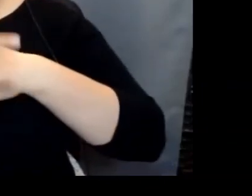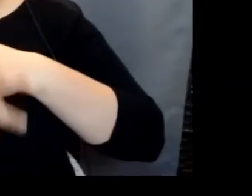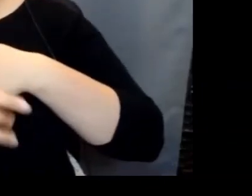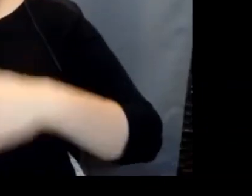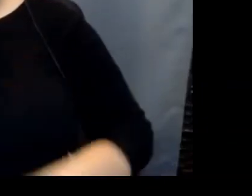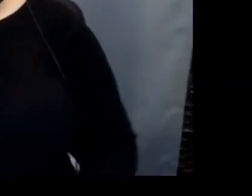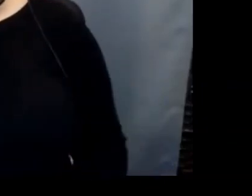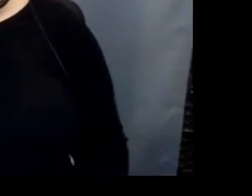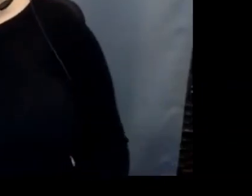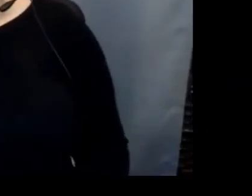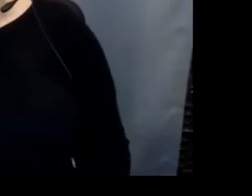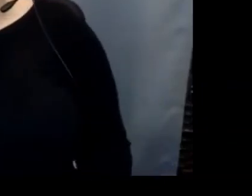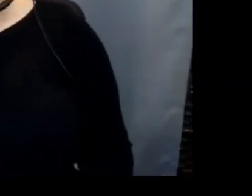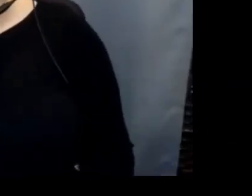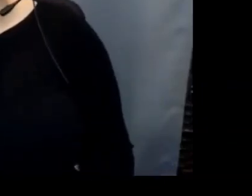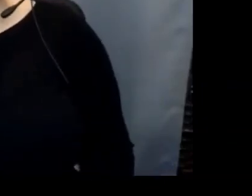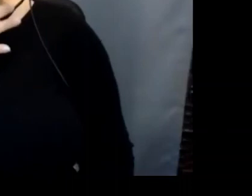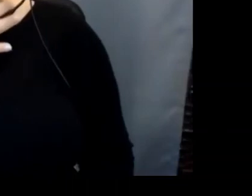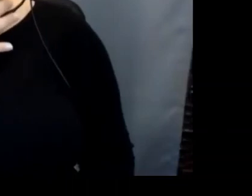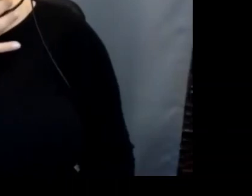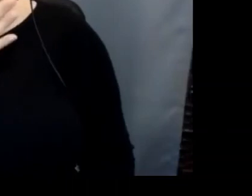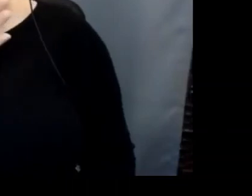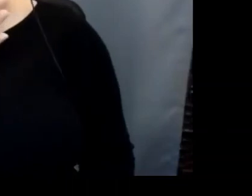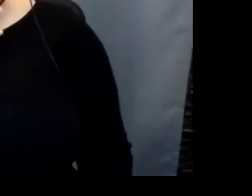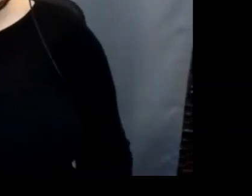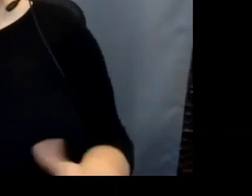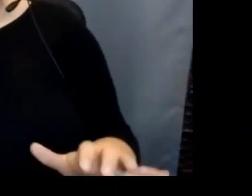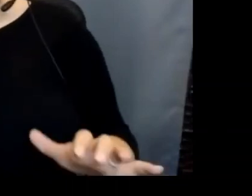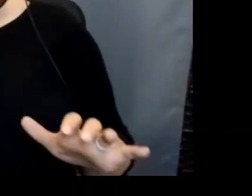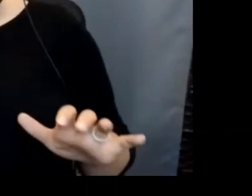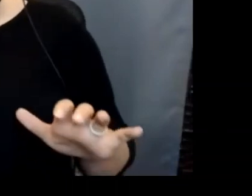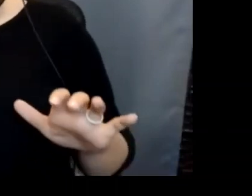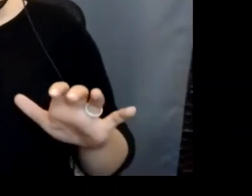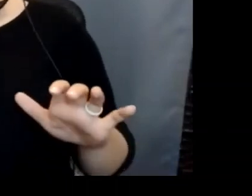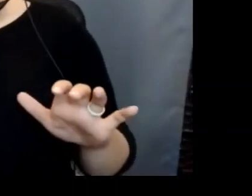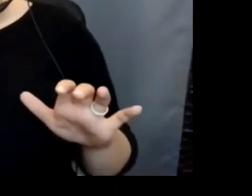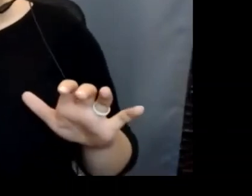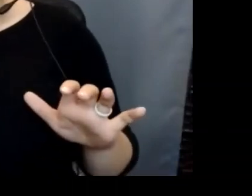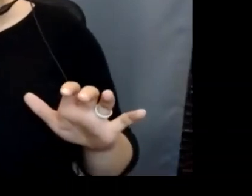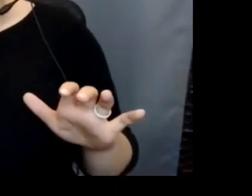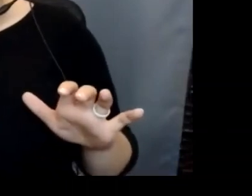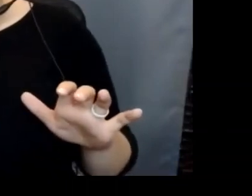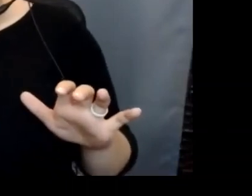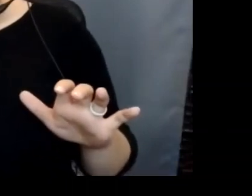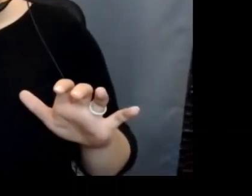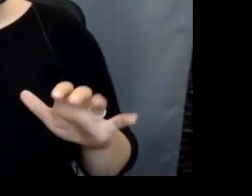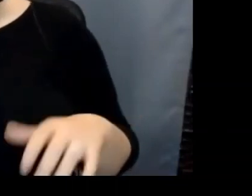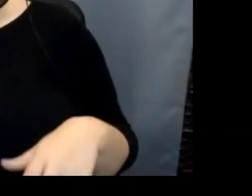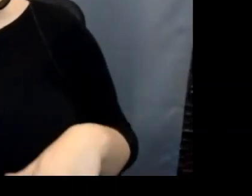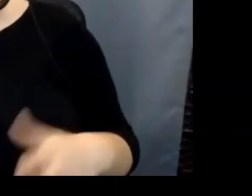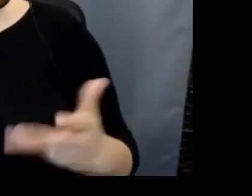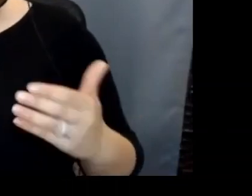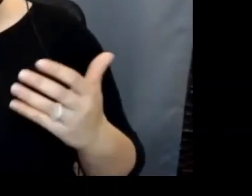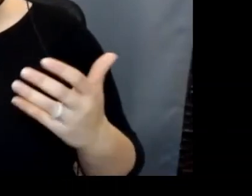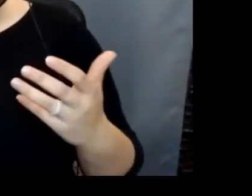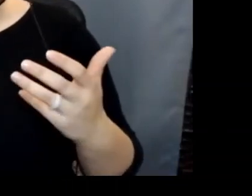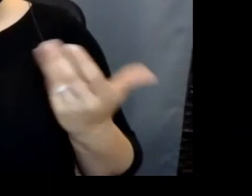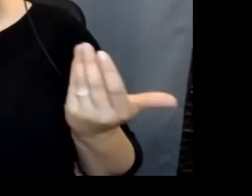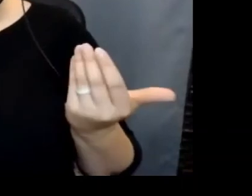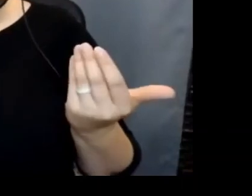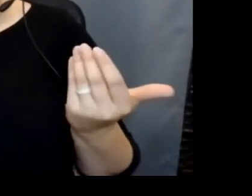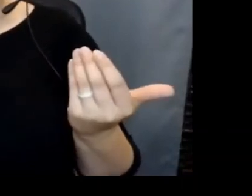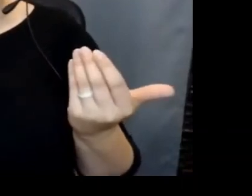you're trying to eliminate the concern of being over the $2,000 asset limit, and it's like towards the end of the